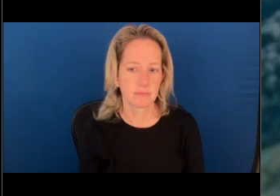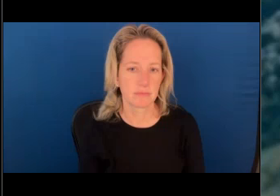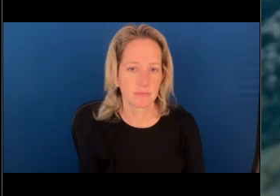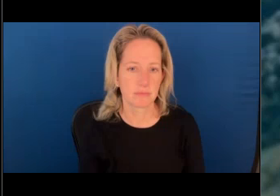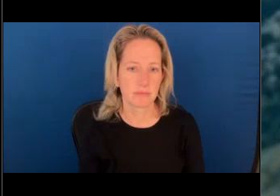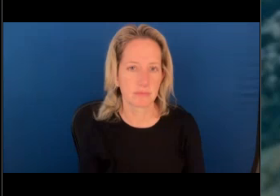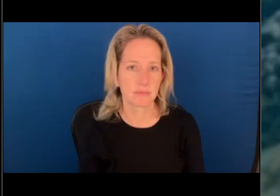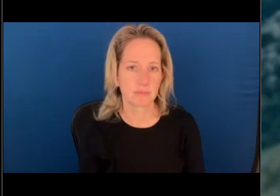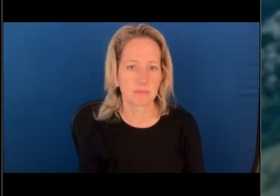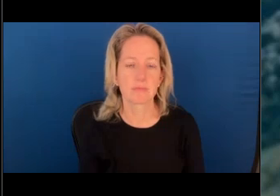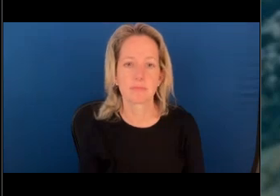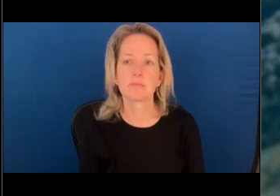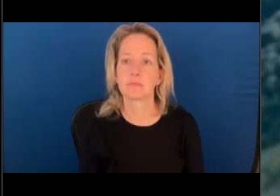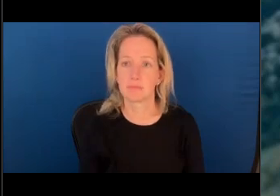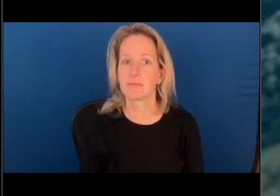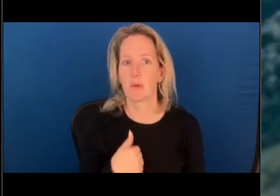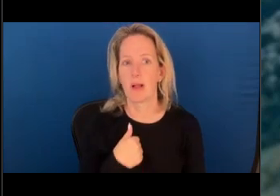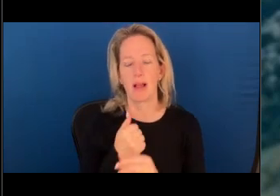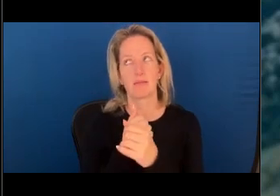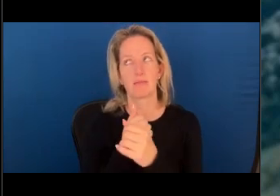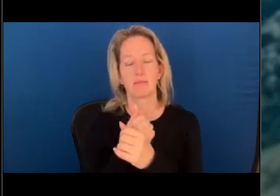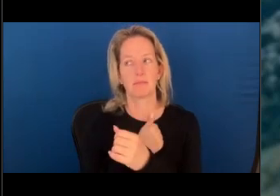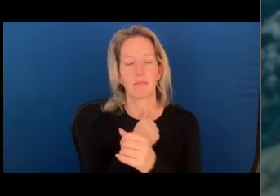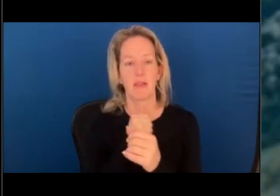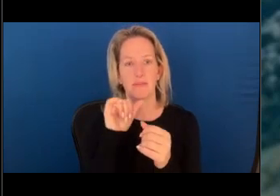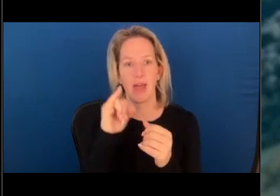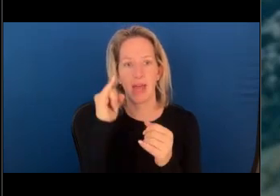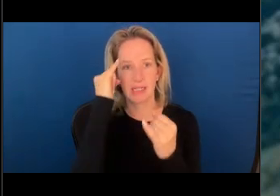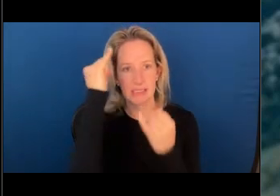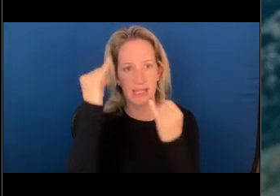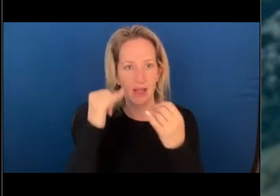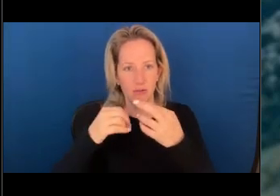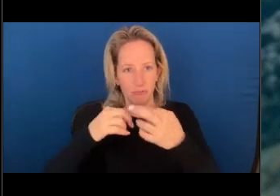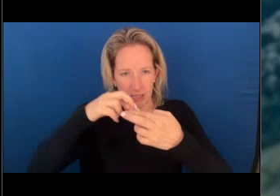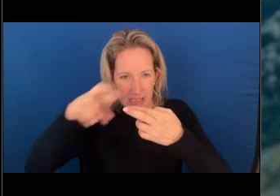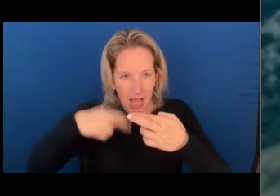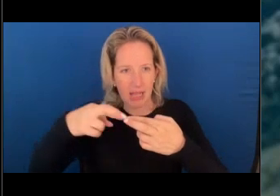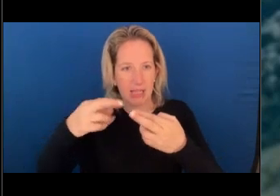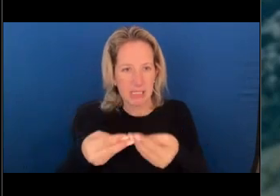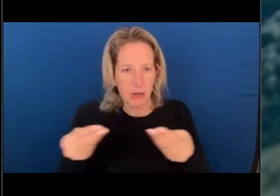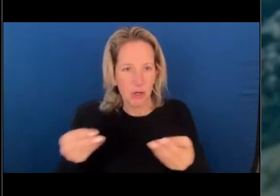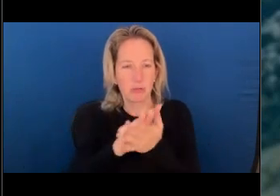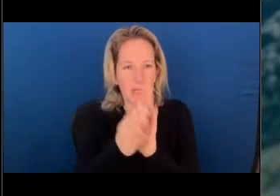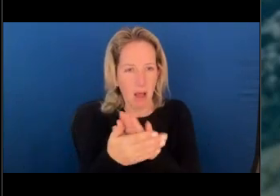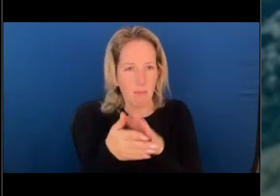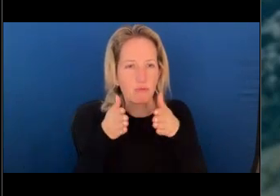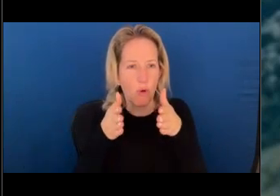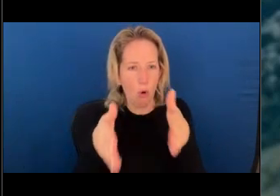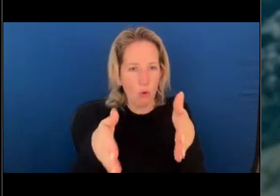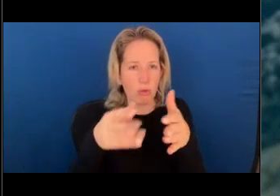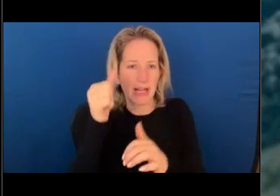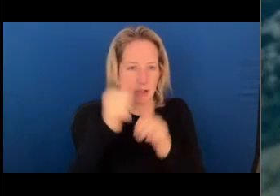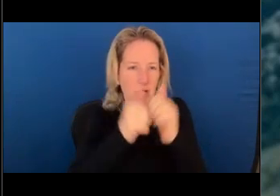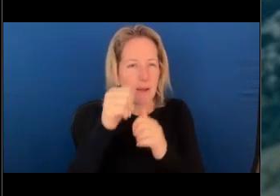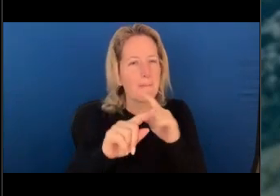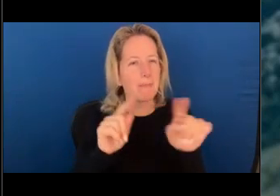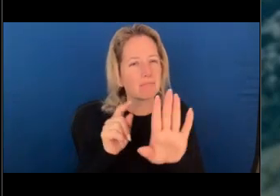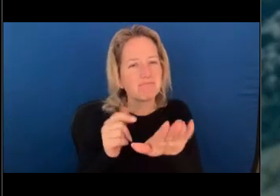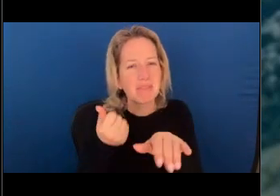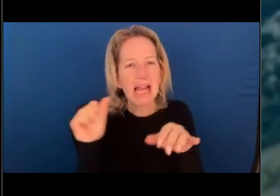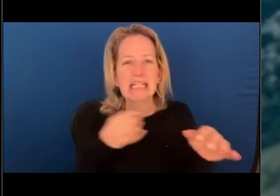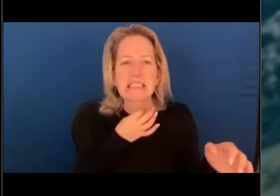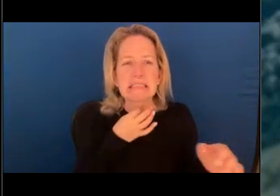So I love the idea of recycling the materials into roads and construction, but is there concern about microplastics or chemical